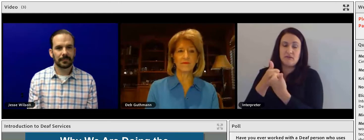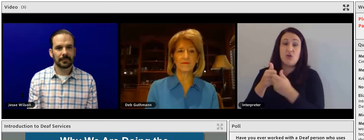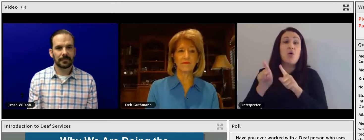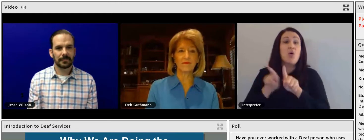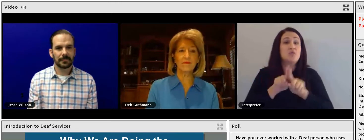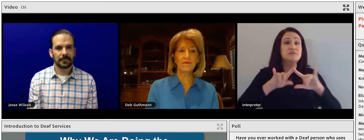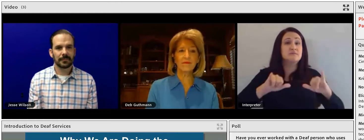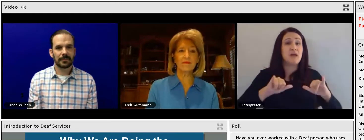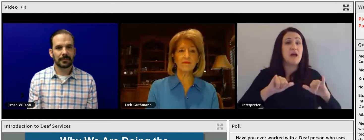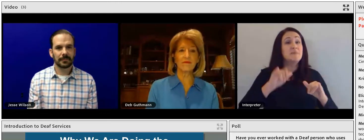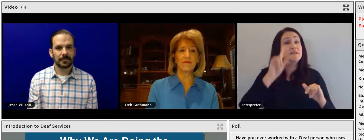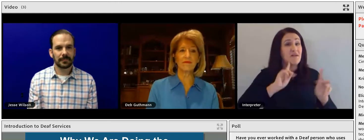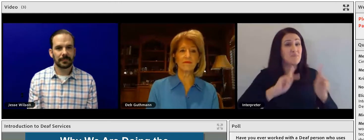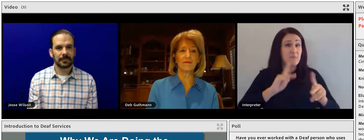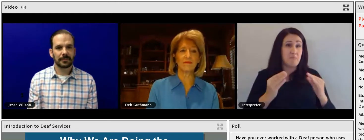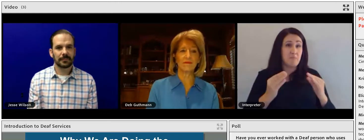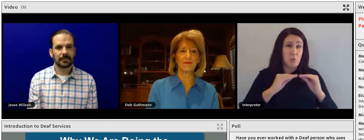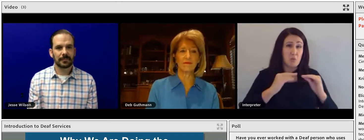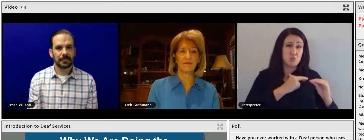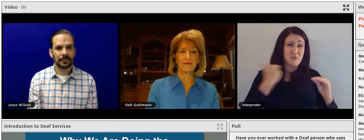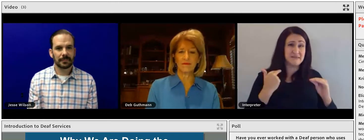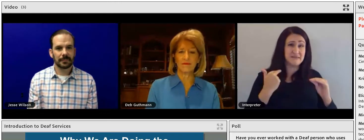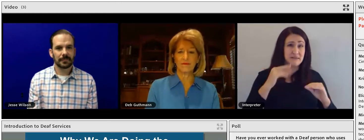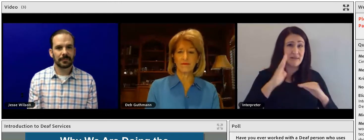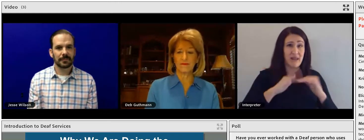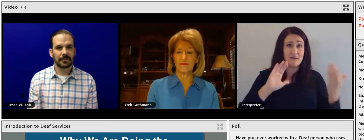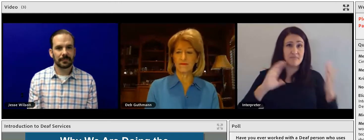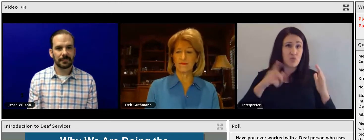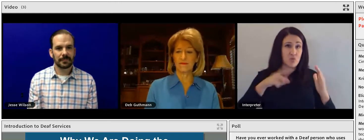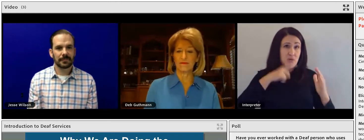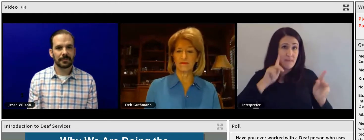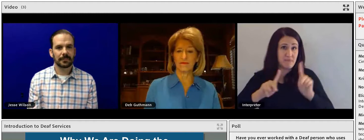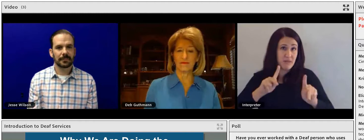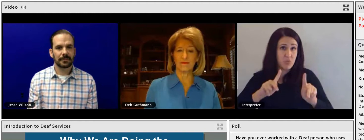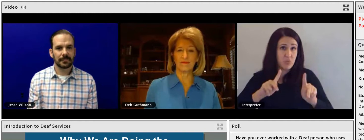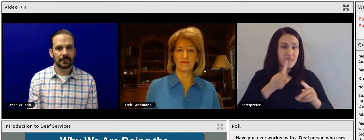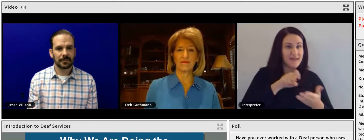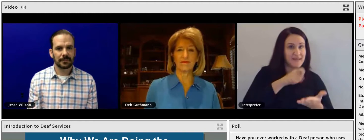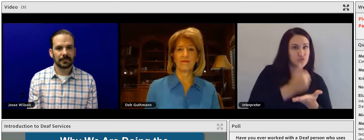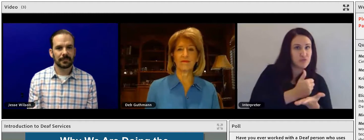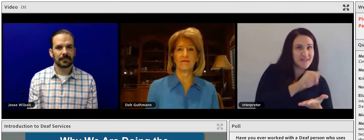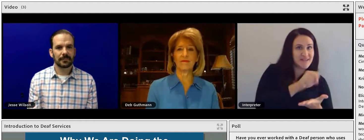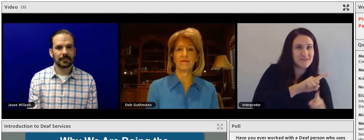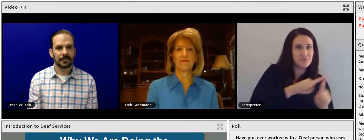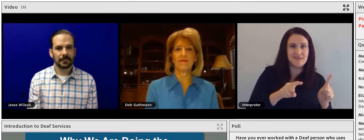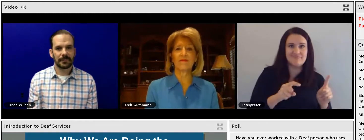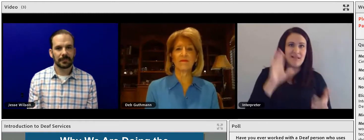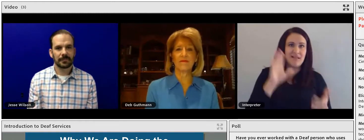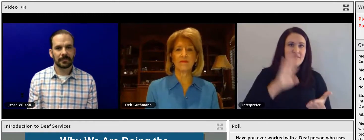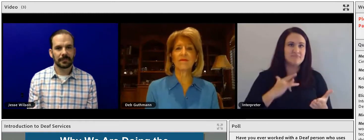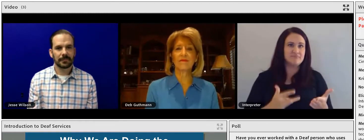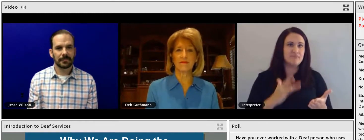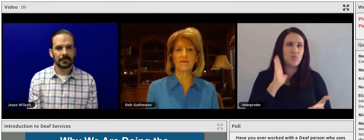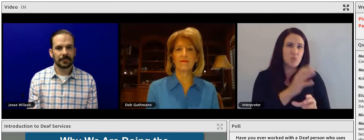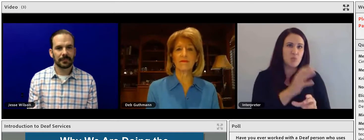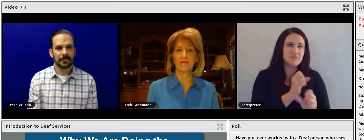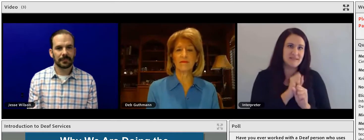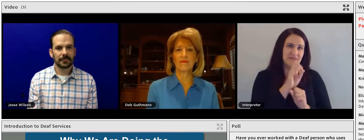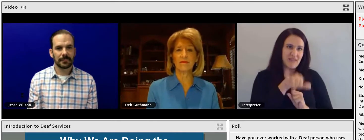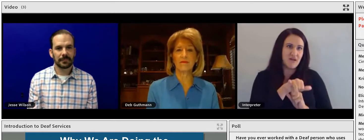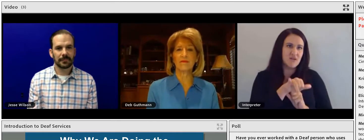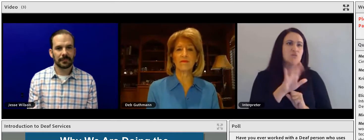individuals may be more at risk than hearing people. They need the treatment, however, they're not as likely to receive it. We'll look at a few